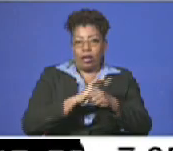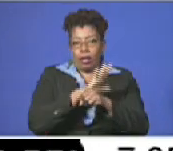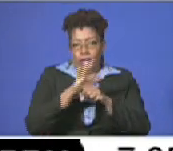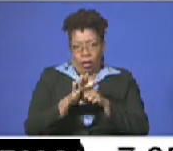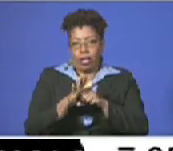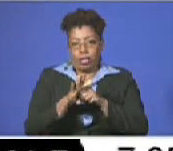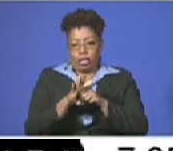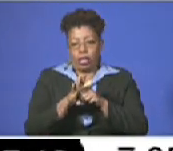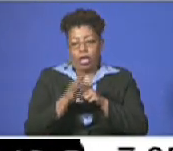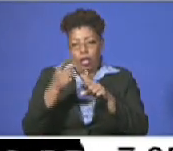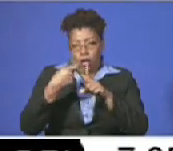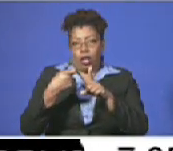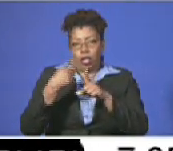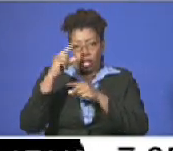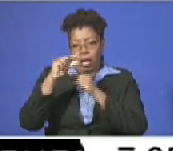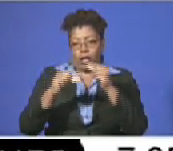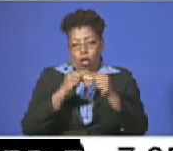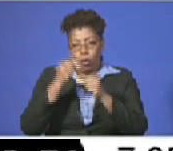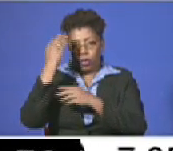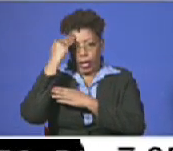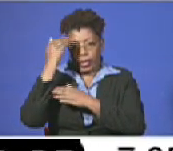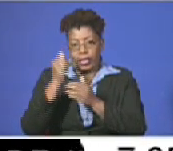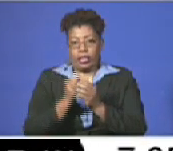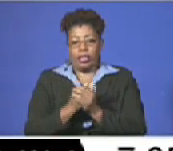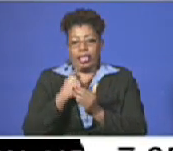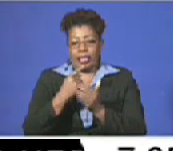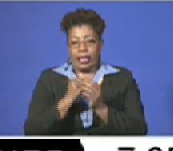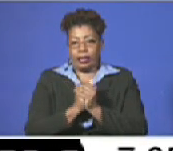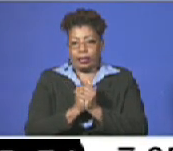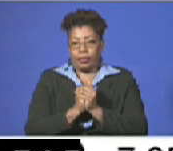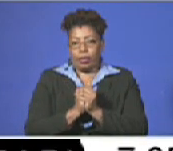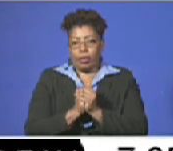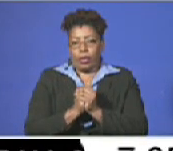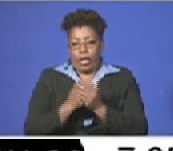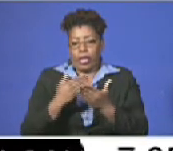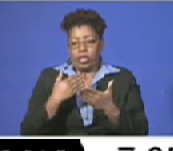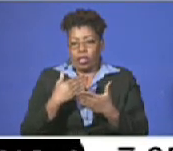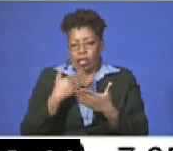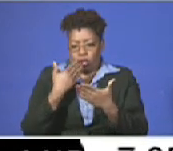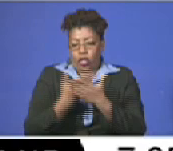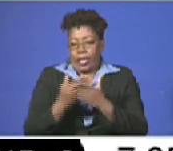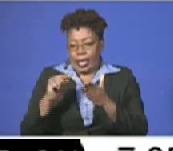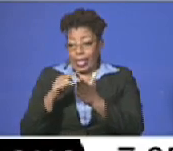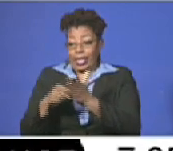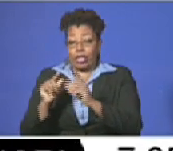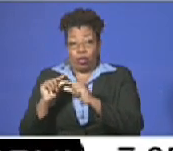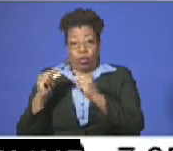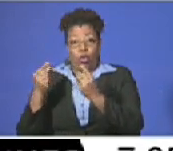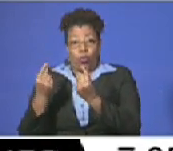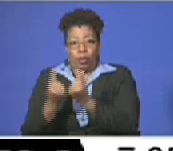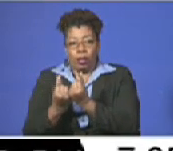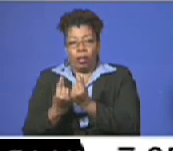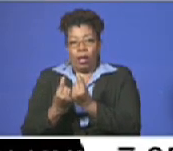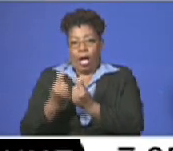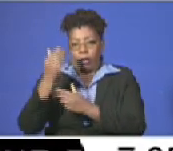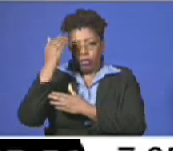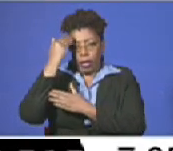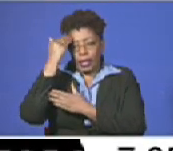the global recognition. And it's interesting, too, that this body that recognizes the